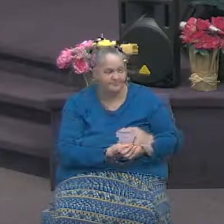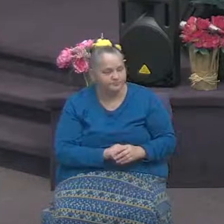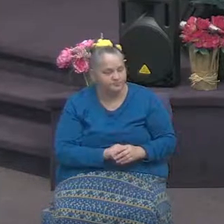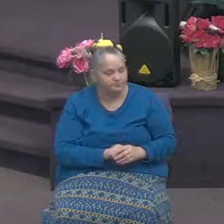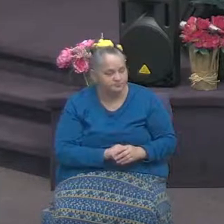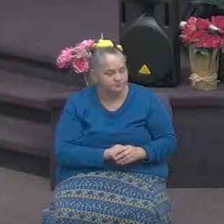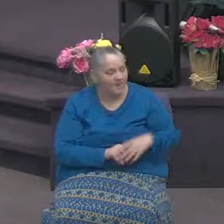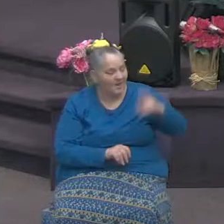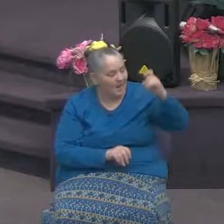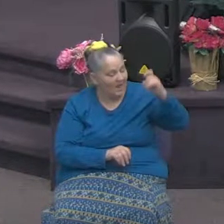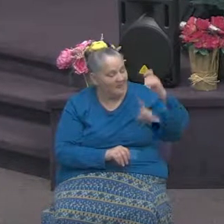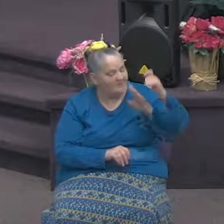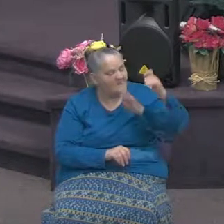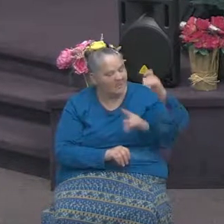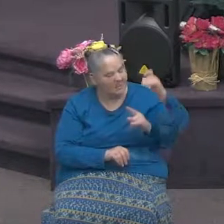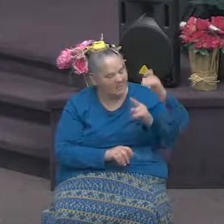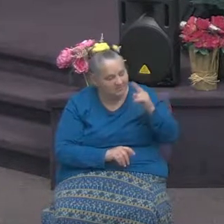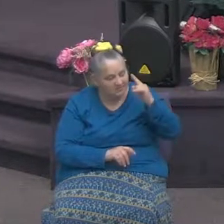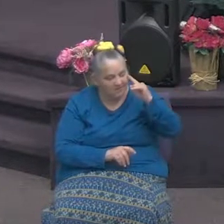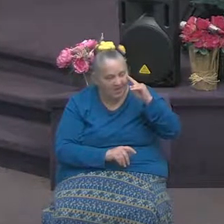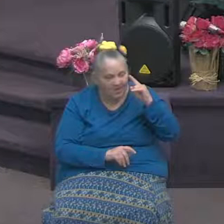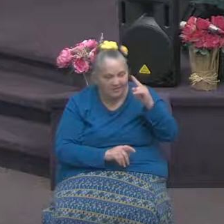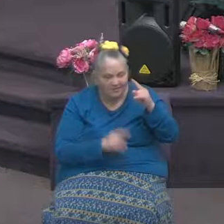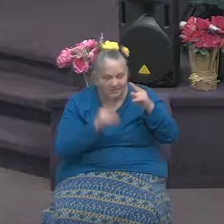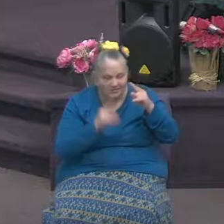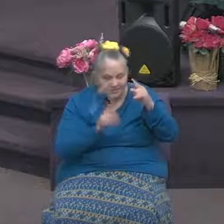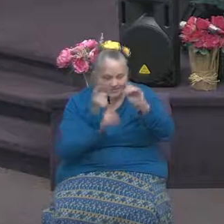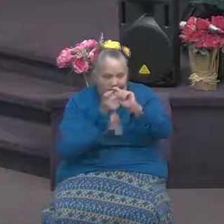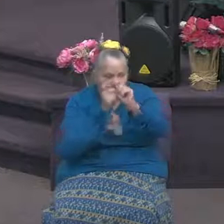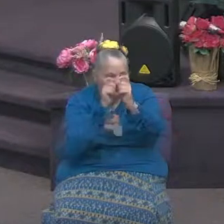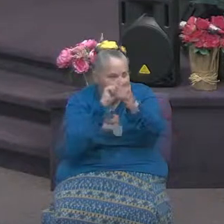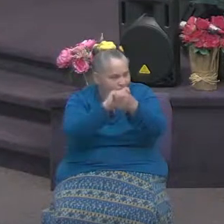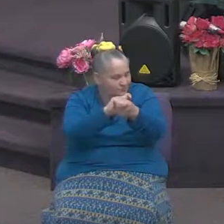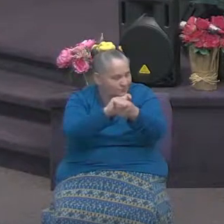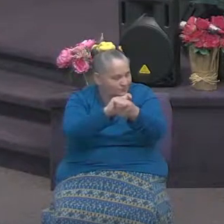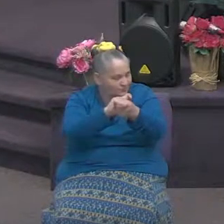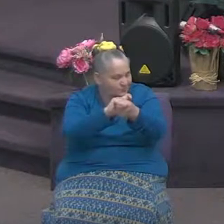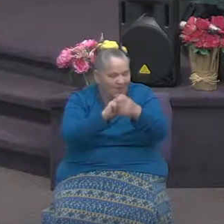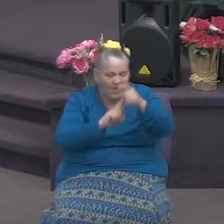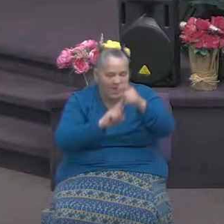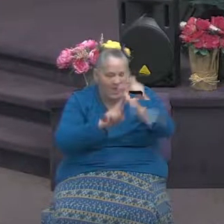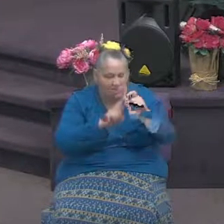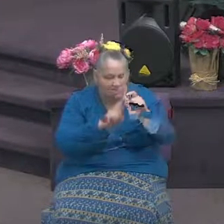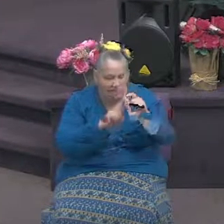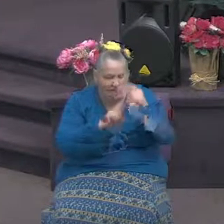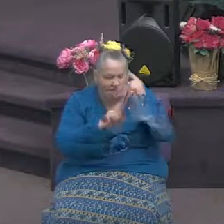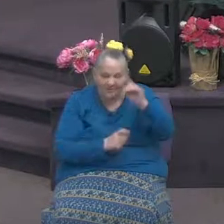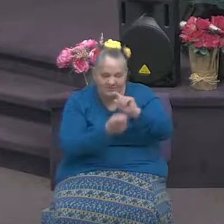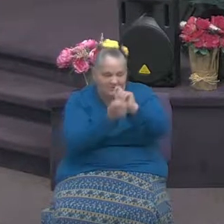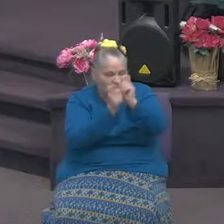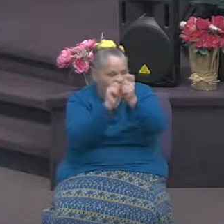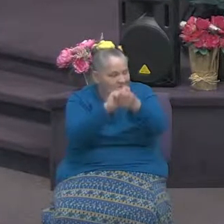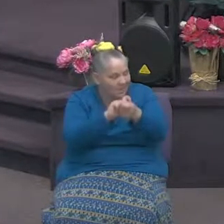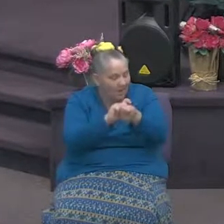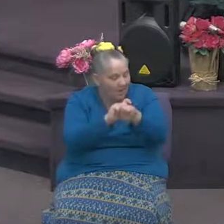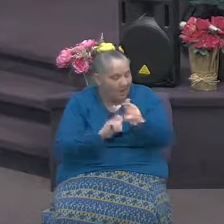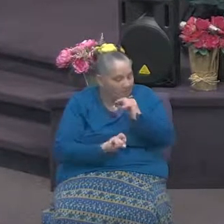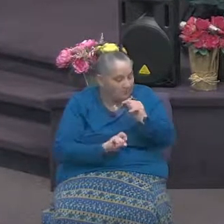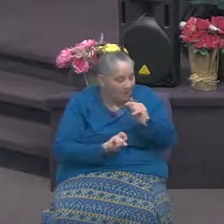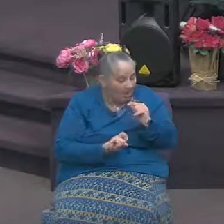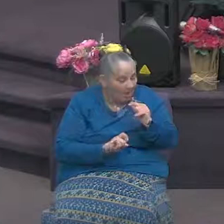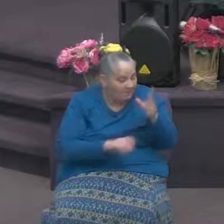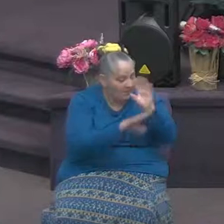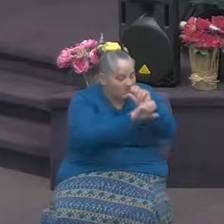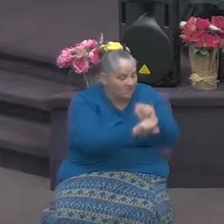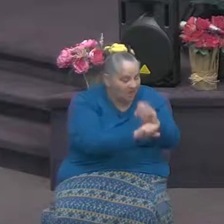There has got to be a perspective shift. You see, there's got to be a shift in your mind that says, I'm no longer going to be